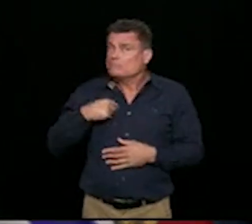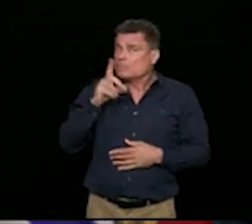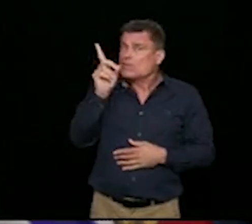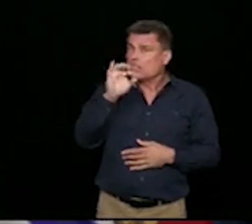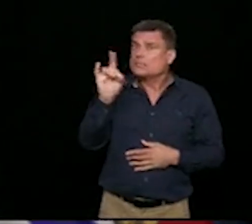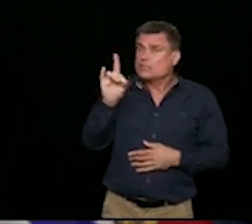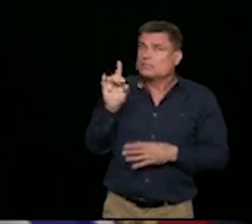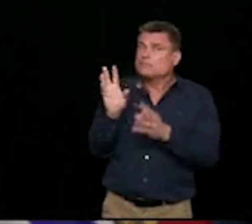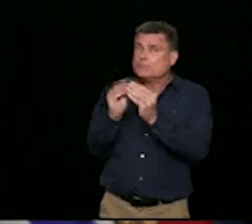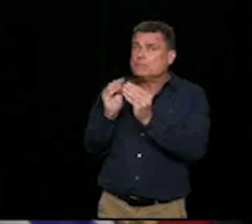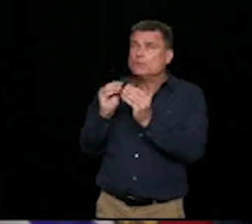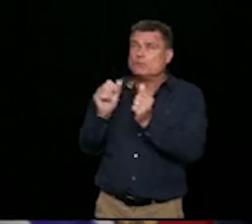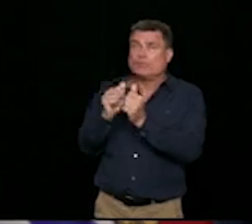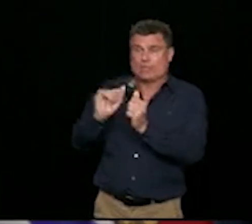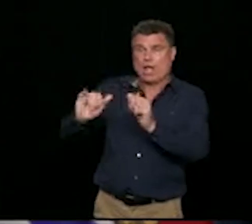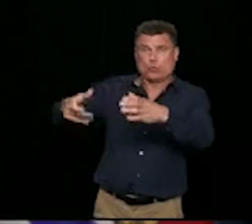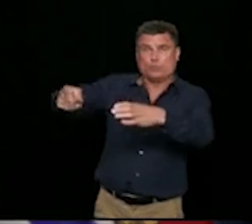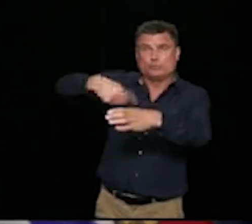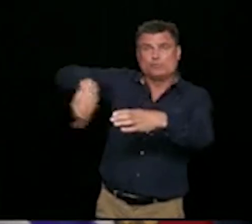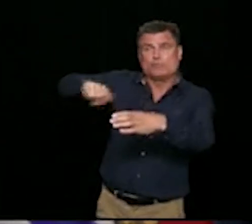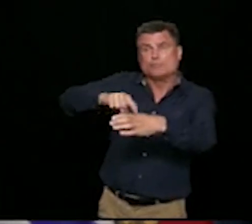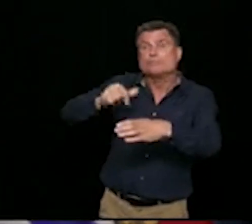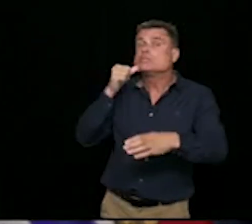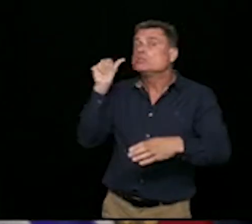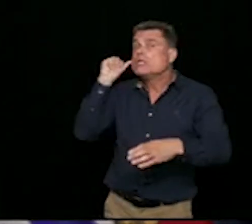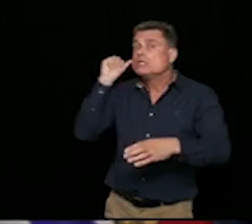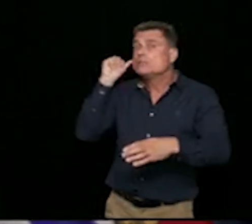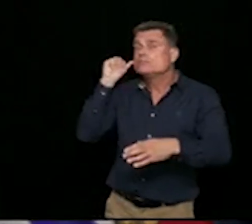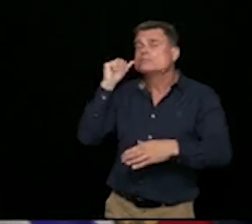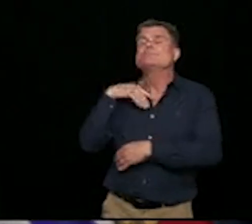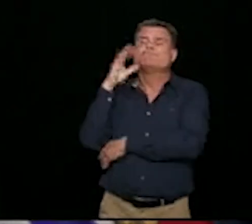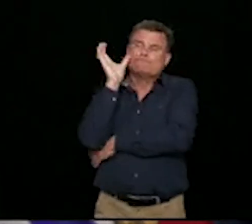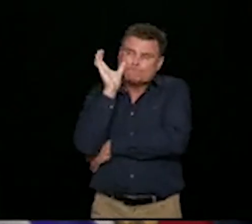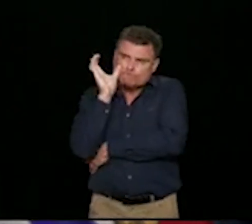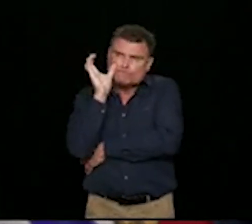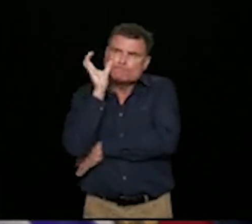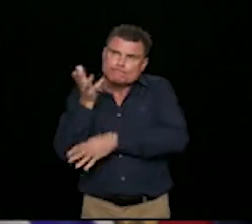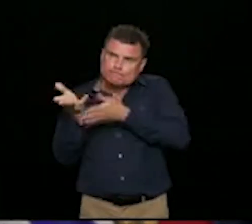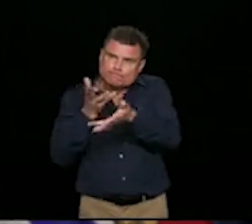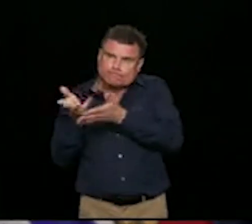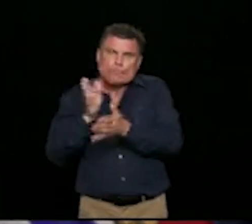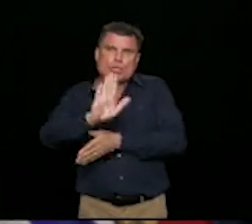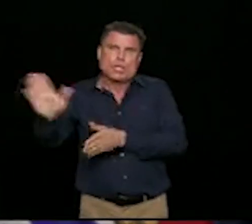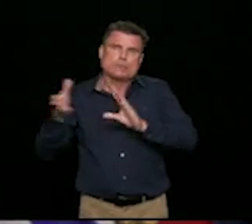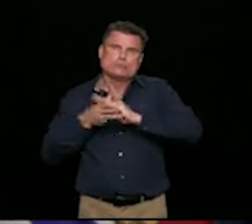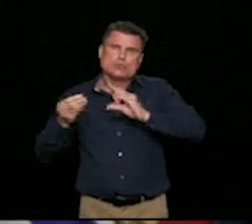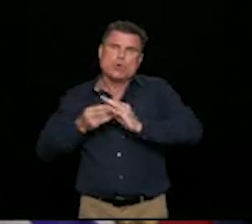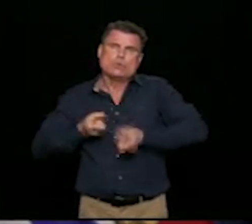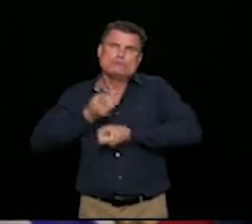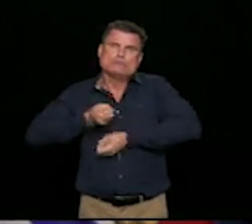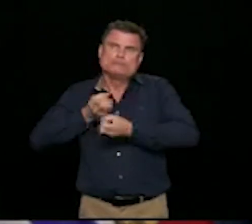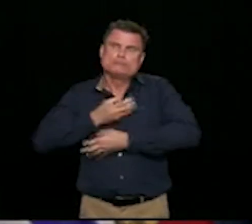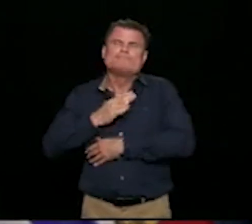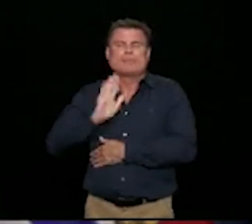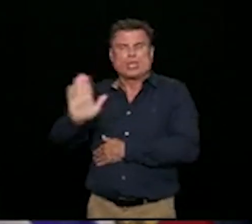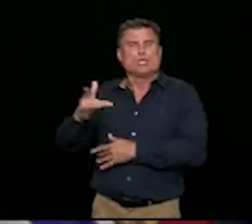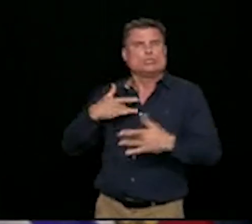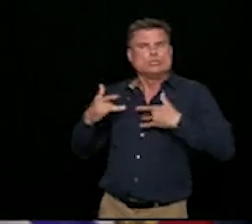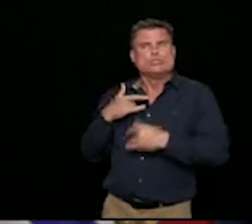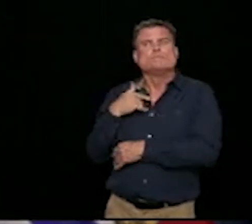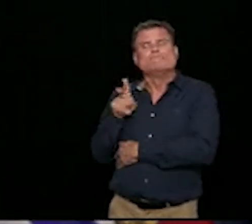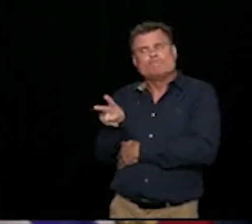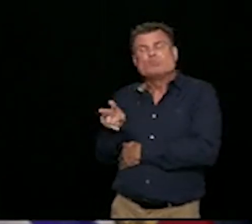the service that the customers need. And I met with those workers yesterday. I listened to them, fully understand